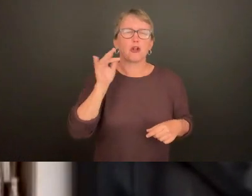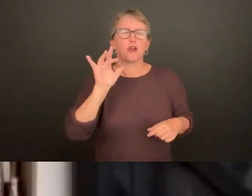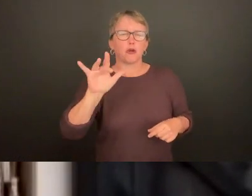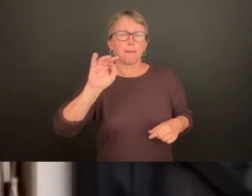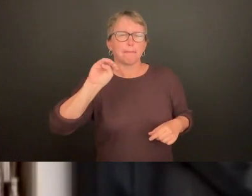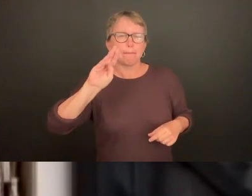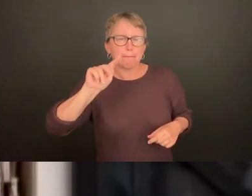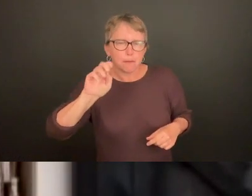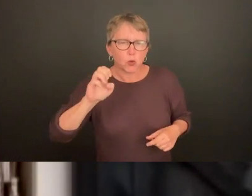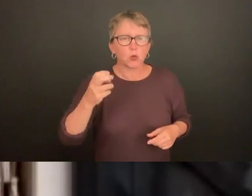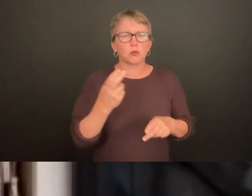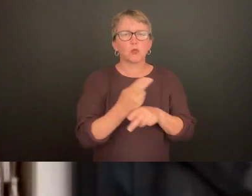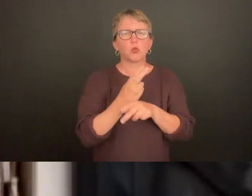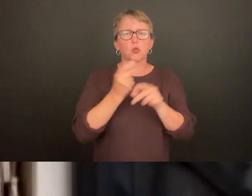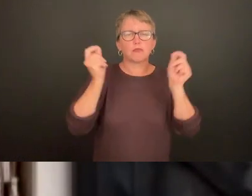We are.